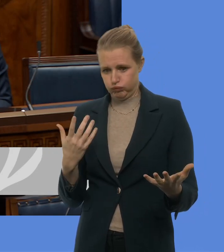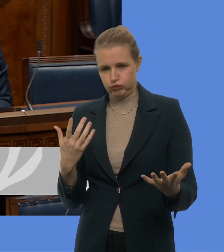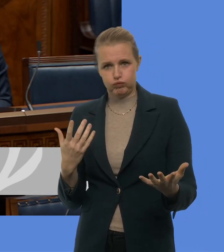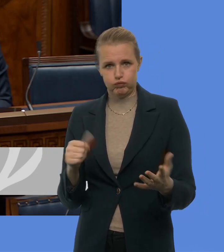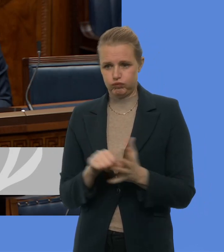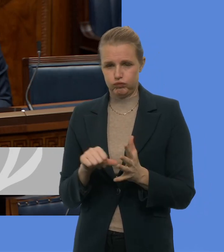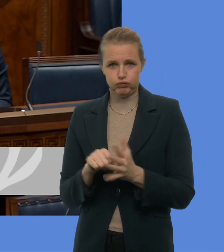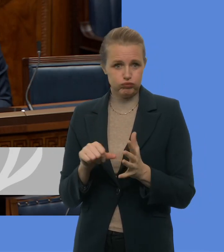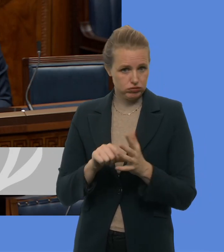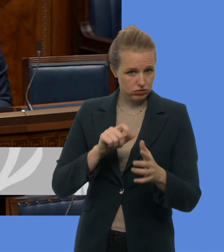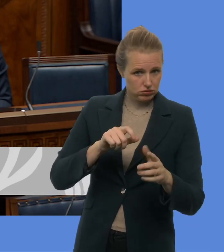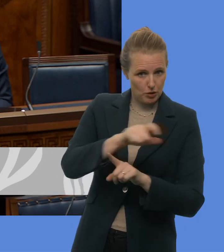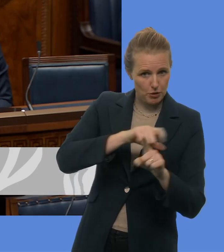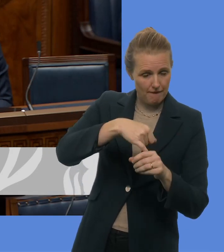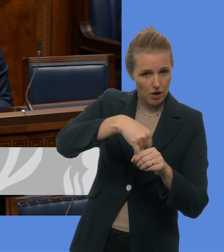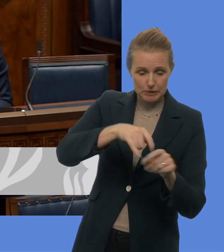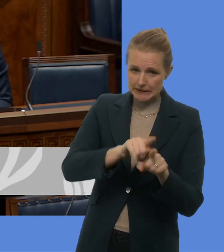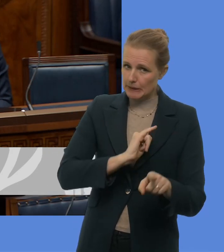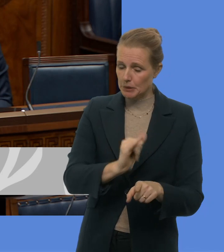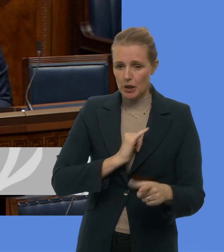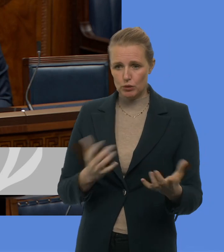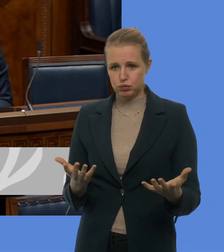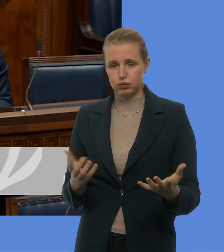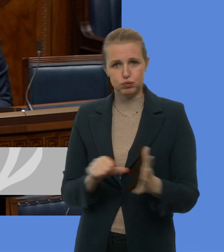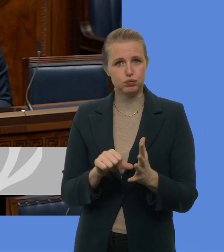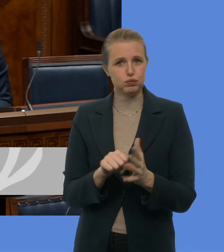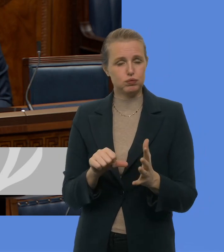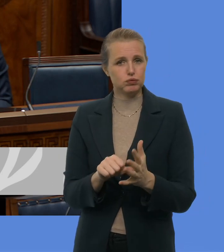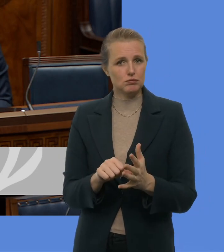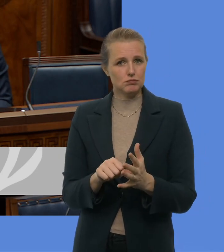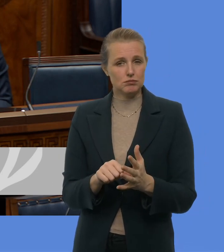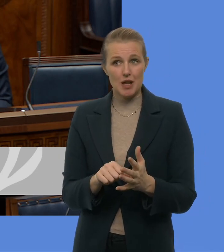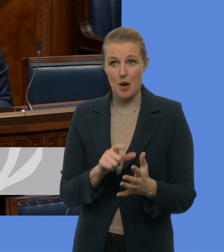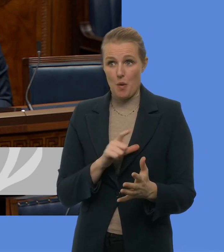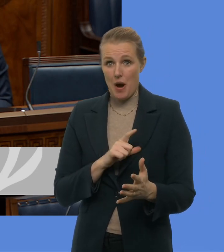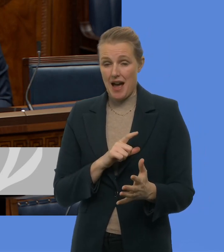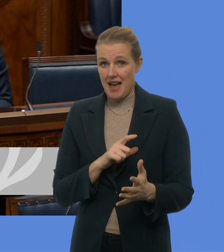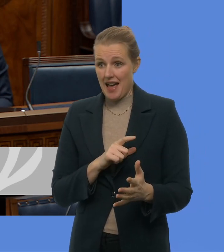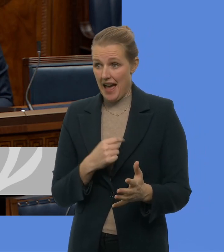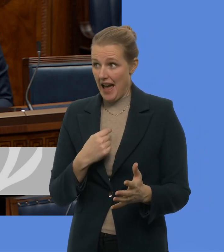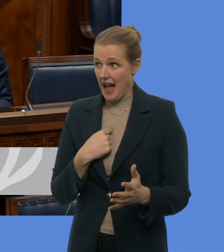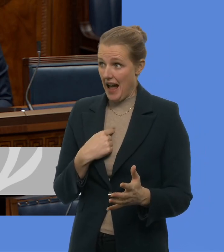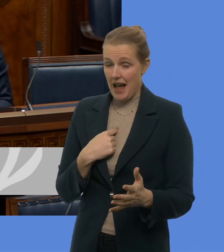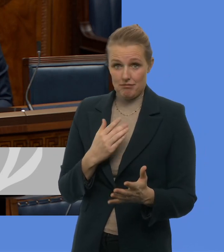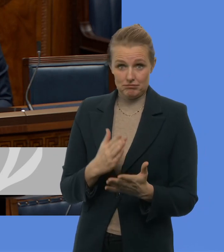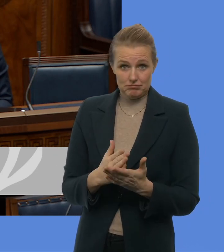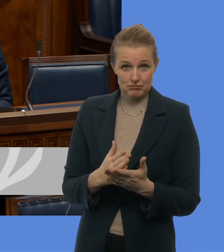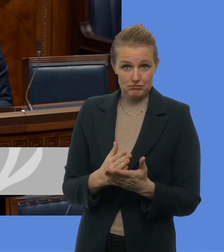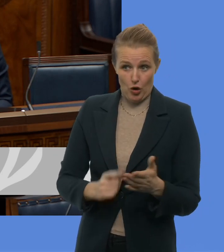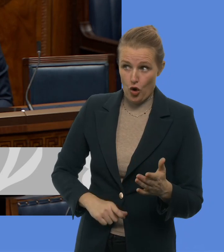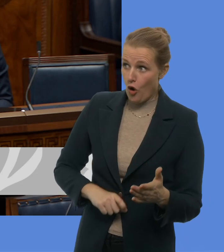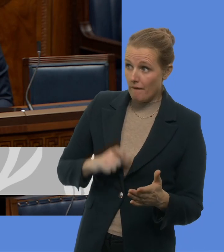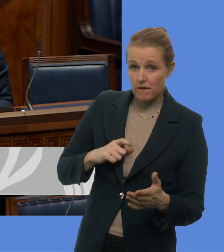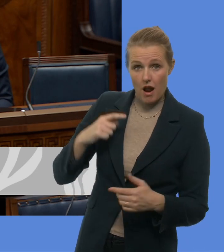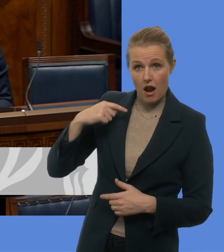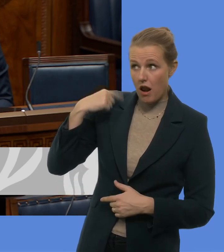exercise community pharmacists, because I am not sure that I have any confidence that the government in